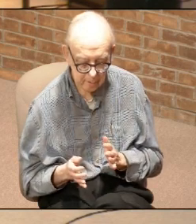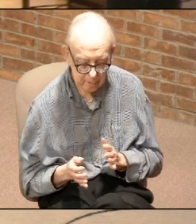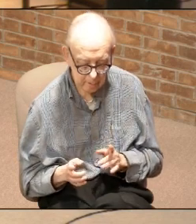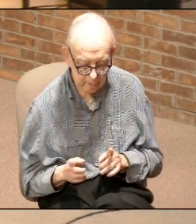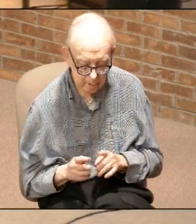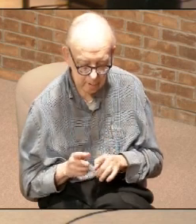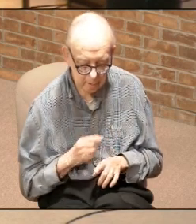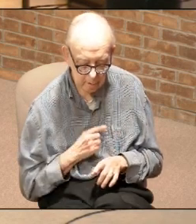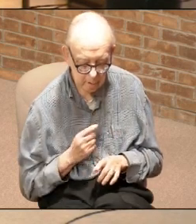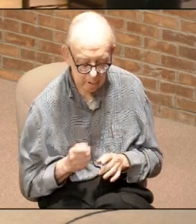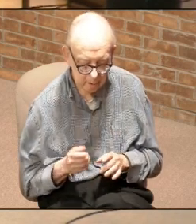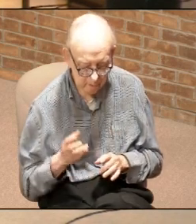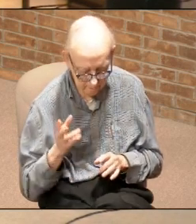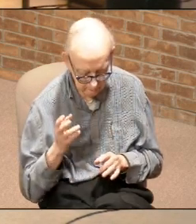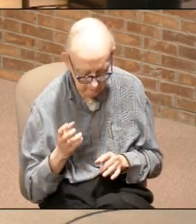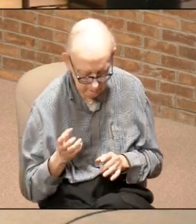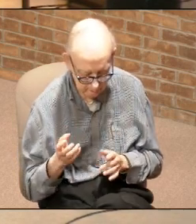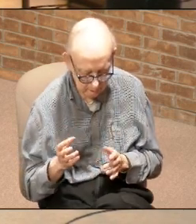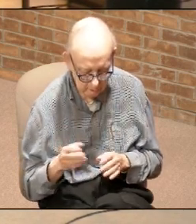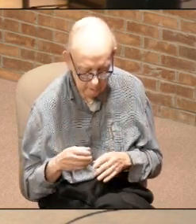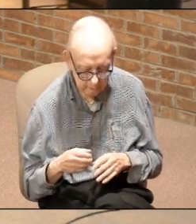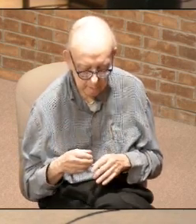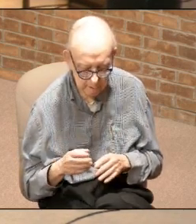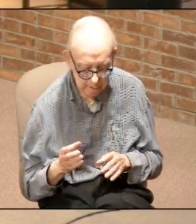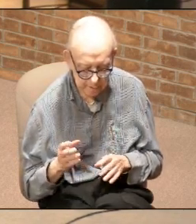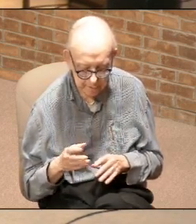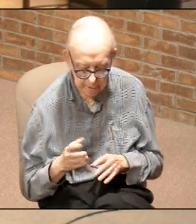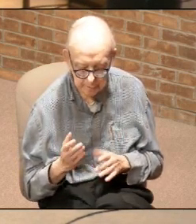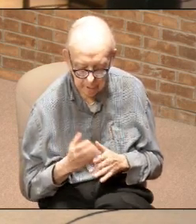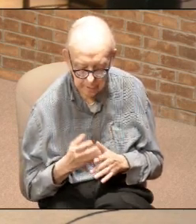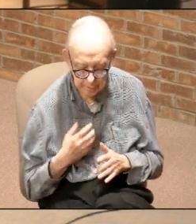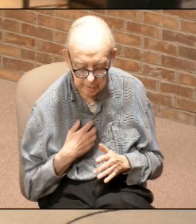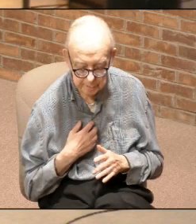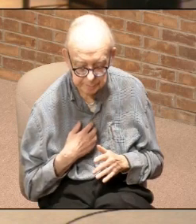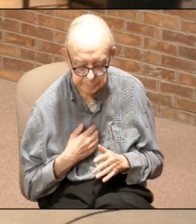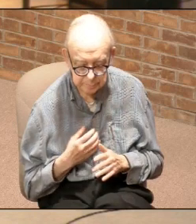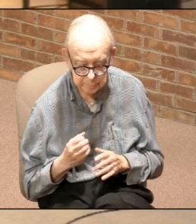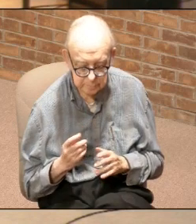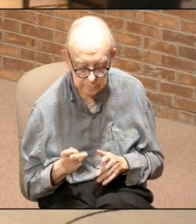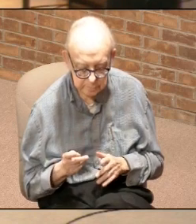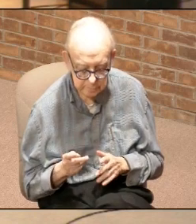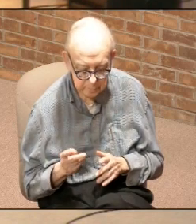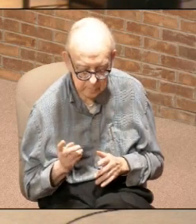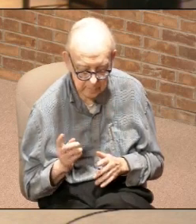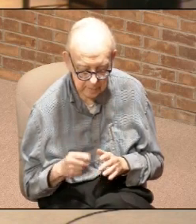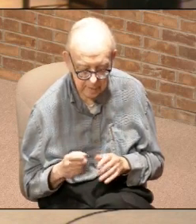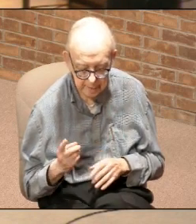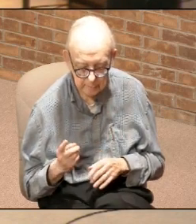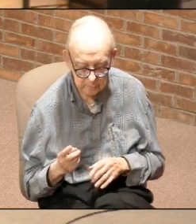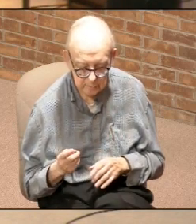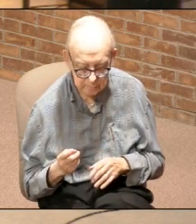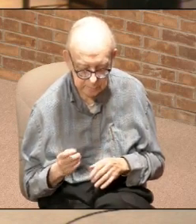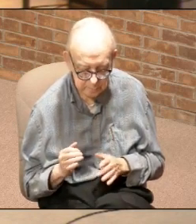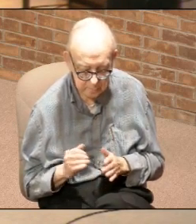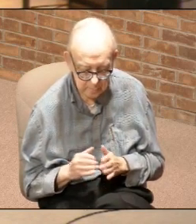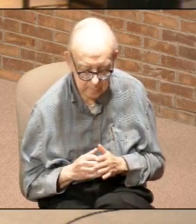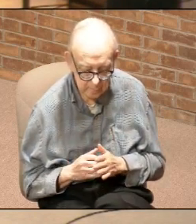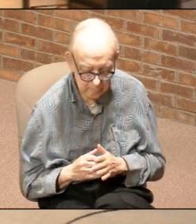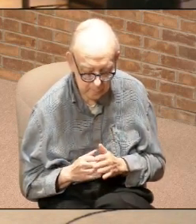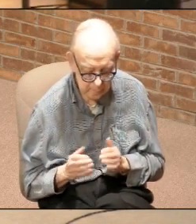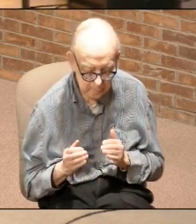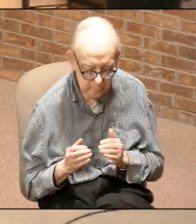as long as i don't let satan but get me down then then we're okay so what do we need to understand that